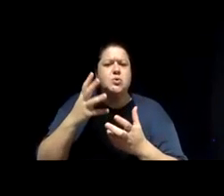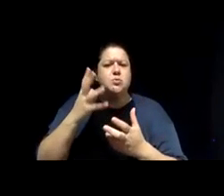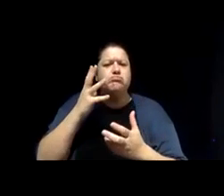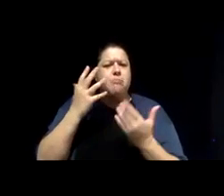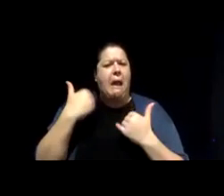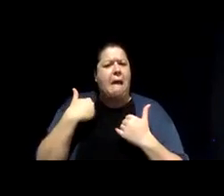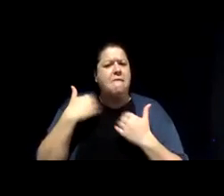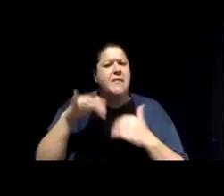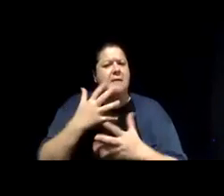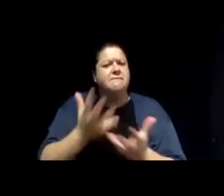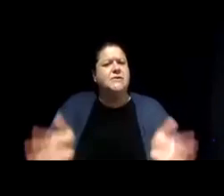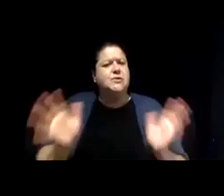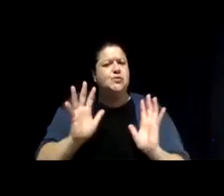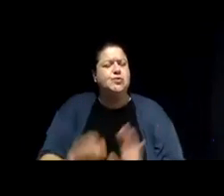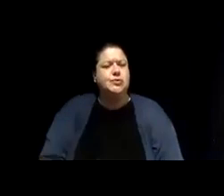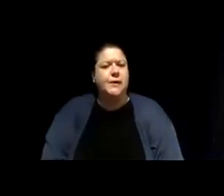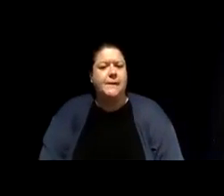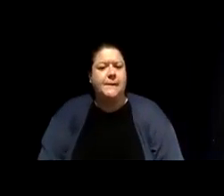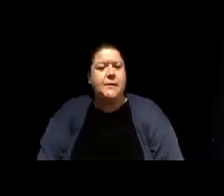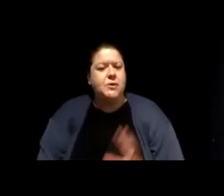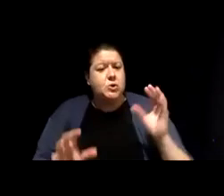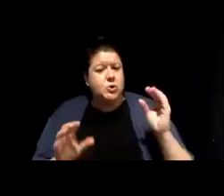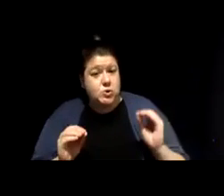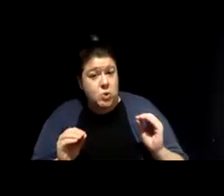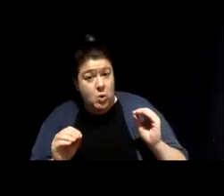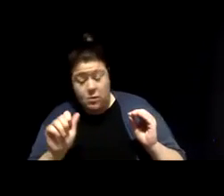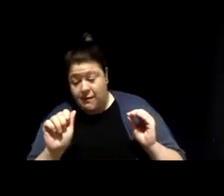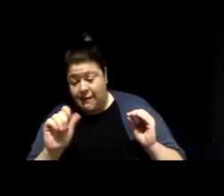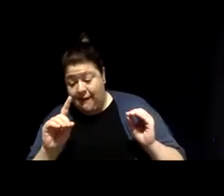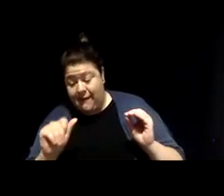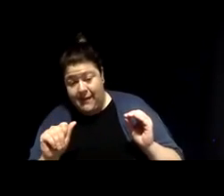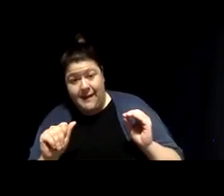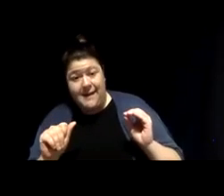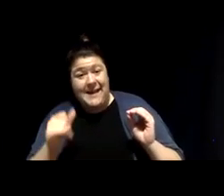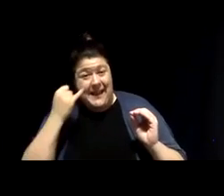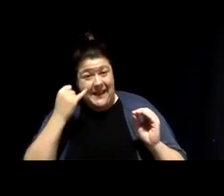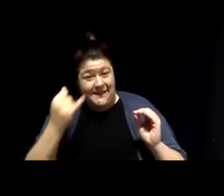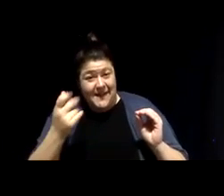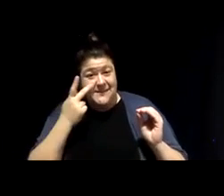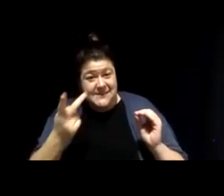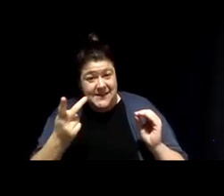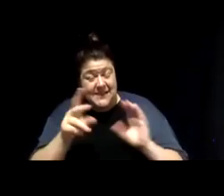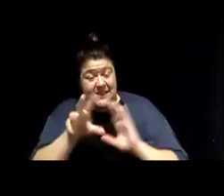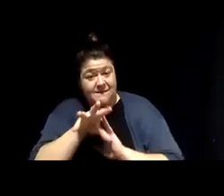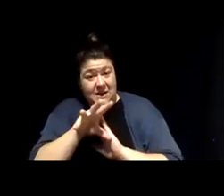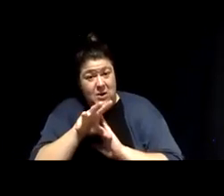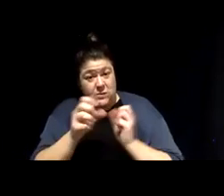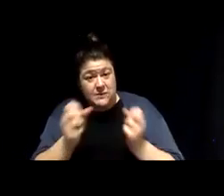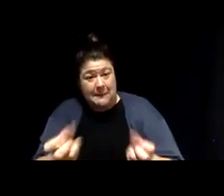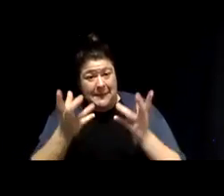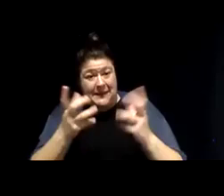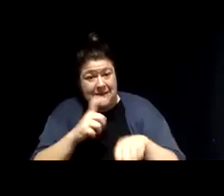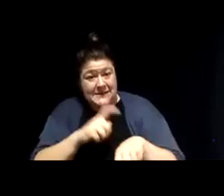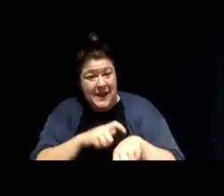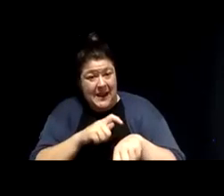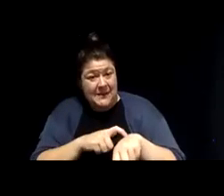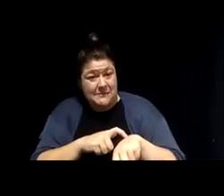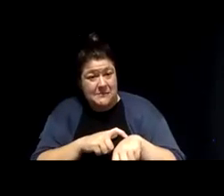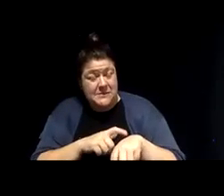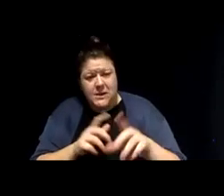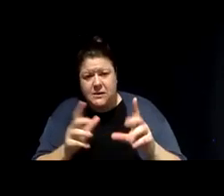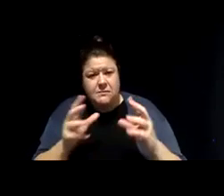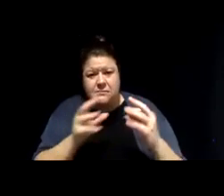so, so if I've seen those videos over and over many times, because in the past 10